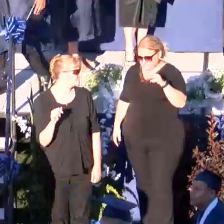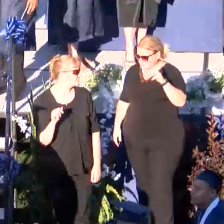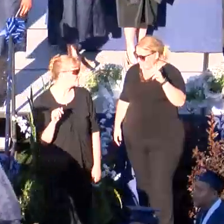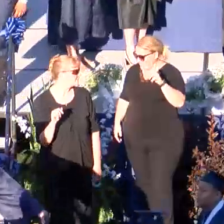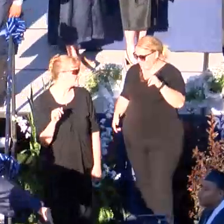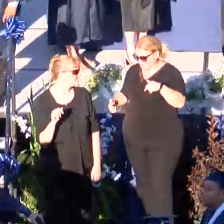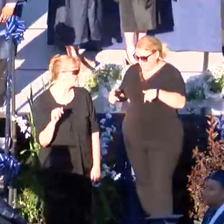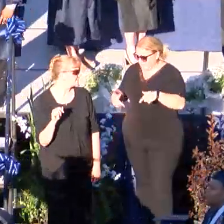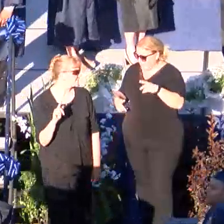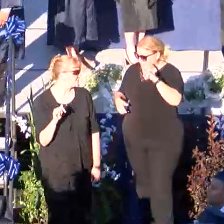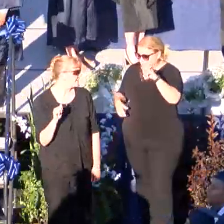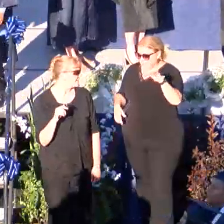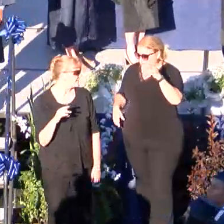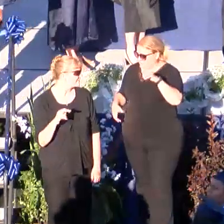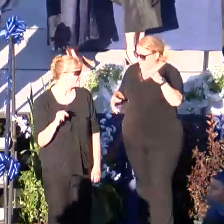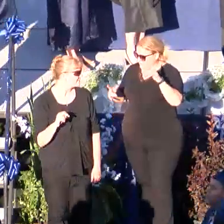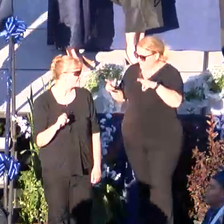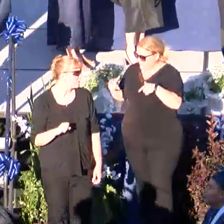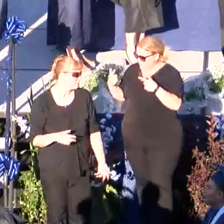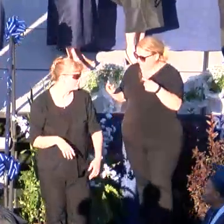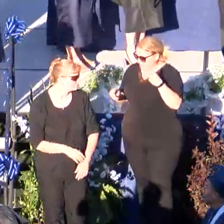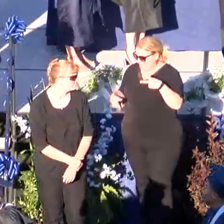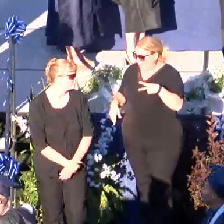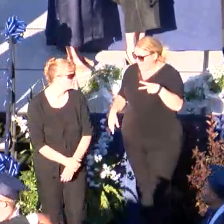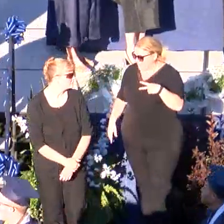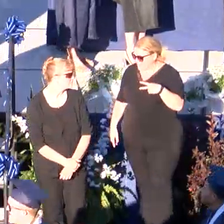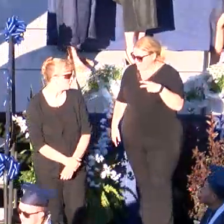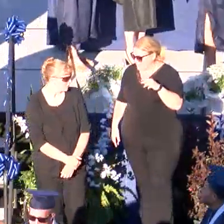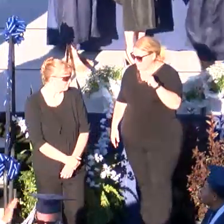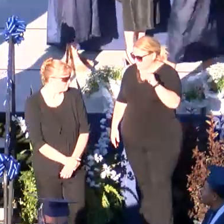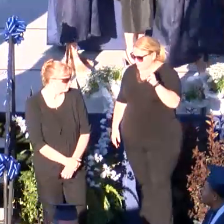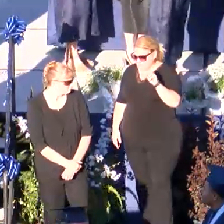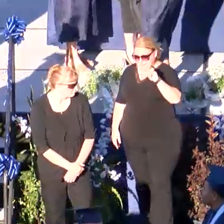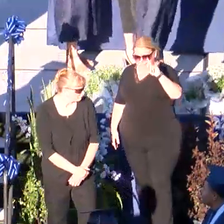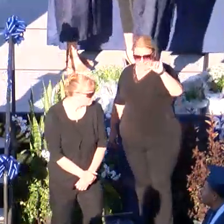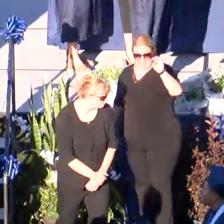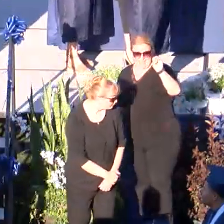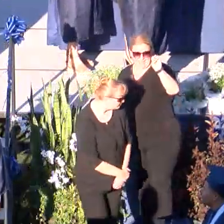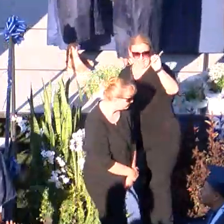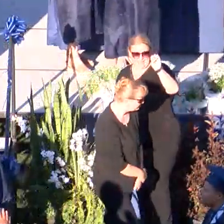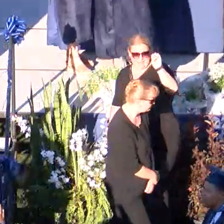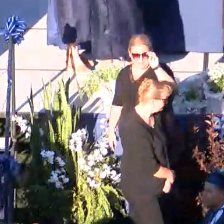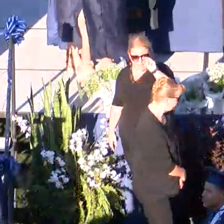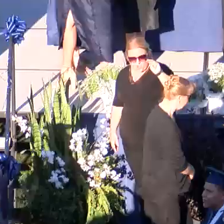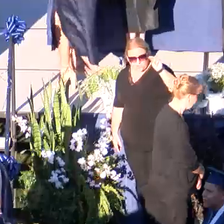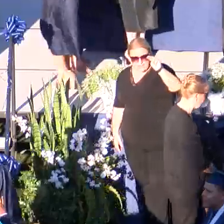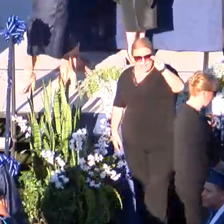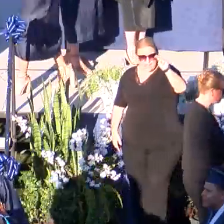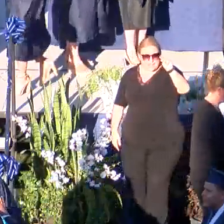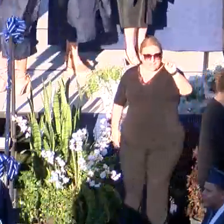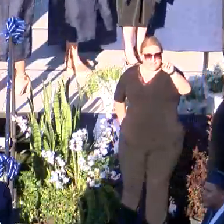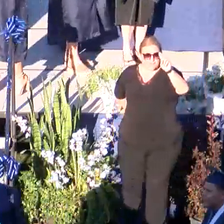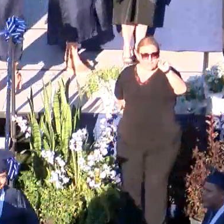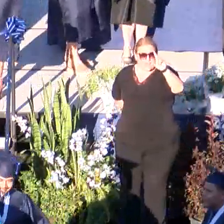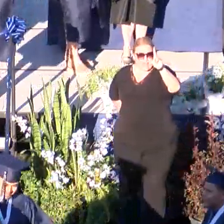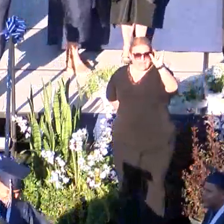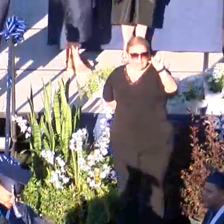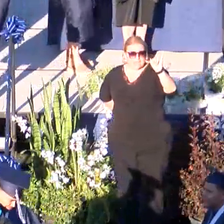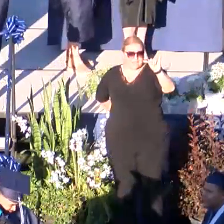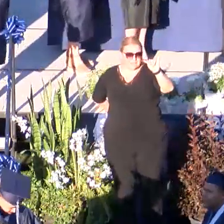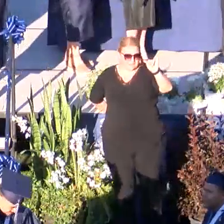Elena Scott. Natalie Mendoza Posada. Yaneli